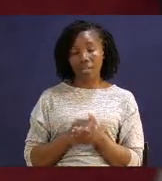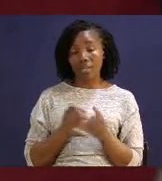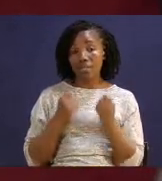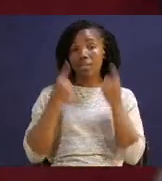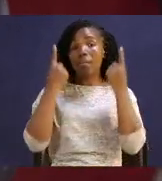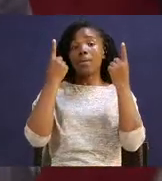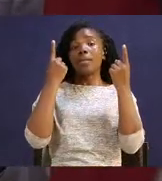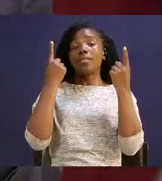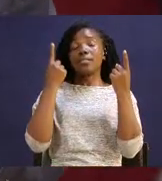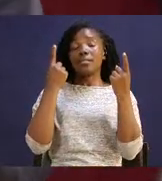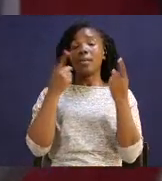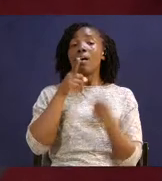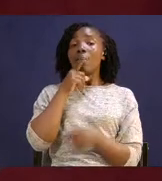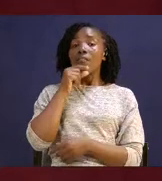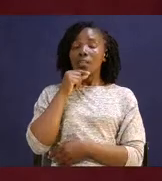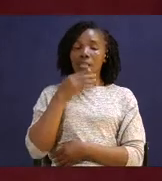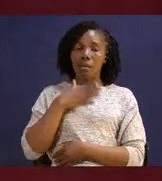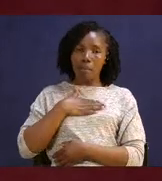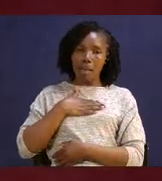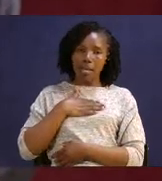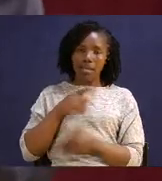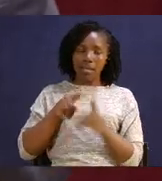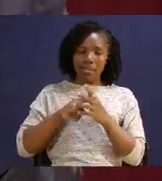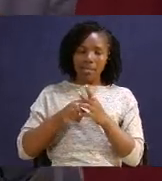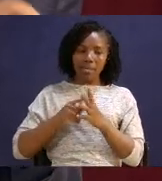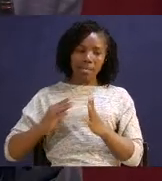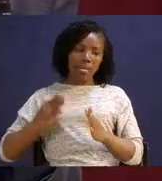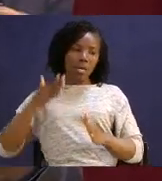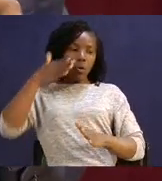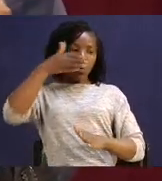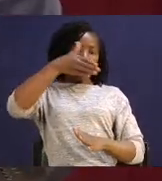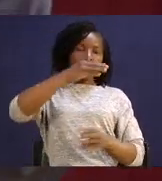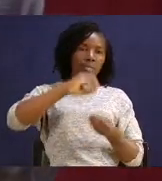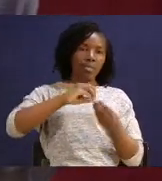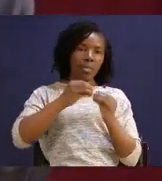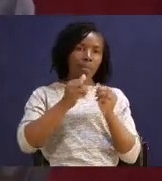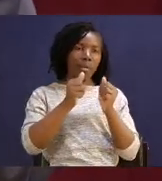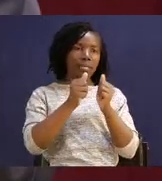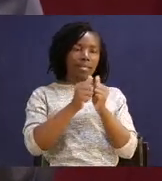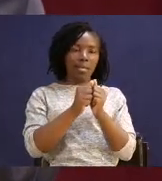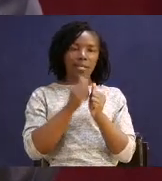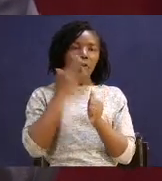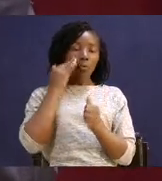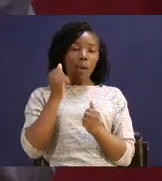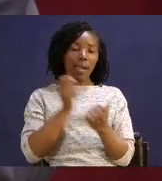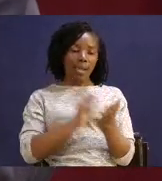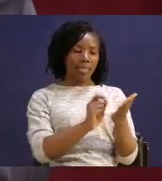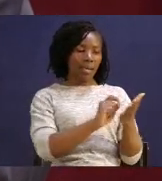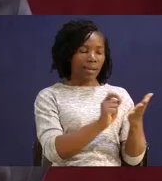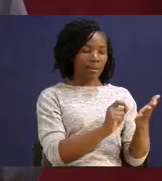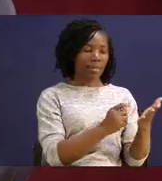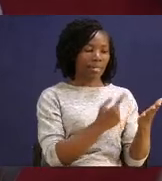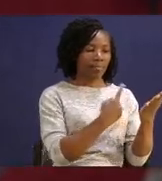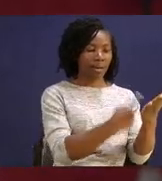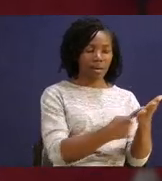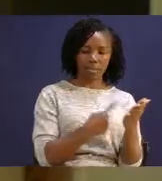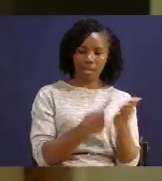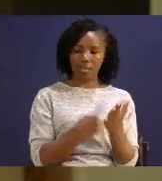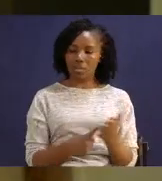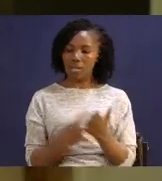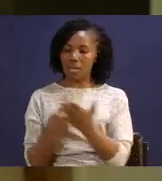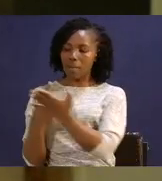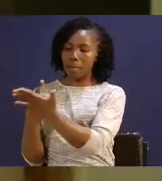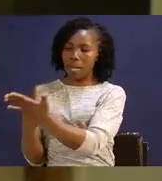Because my dad started saying, okay, he crossed number 10. He just crossed number 10 because it was on a paper. They had brought a paper written 10